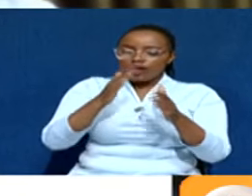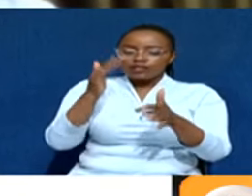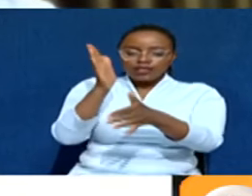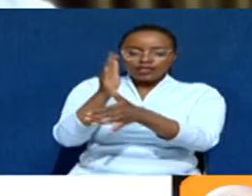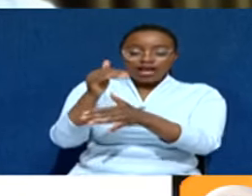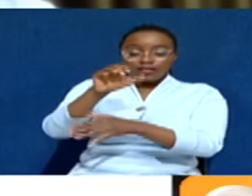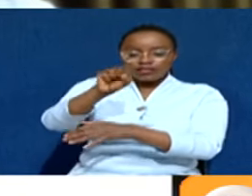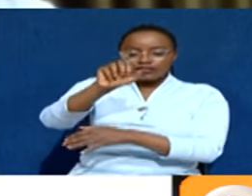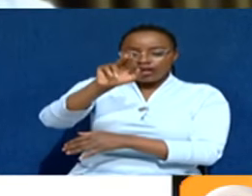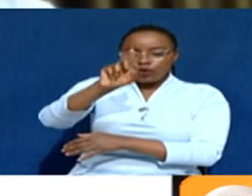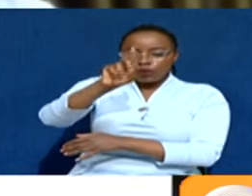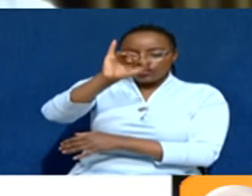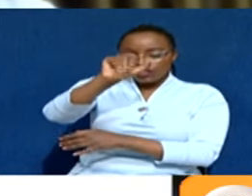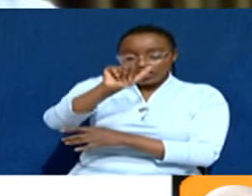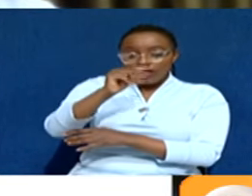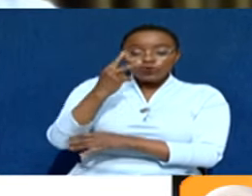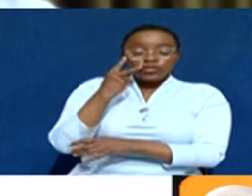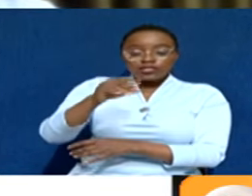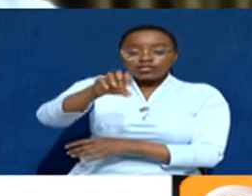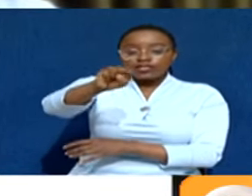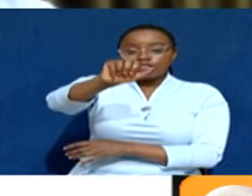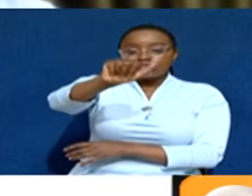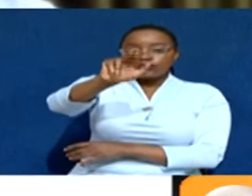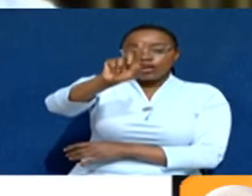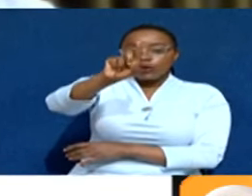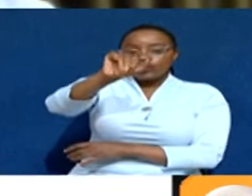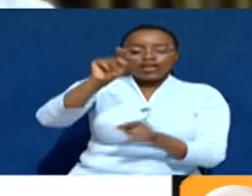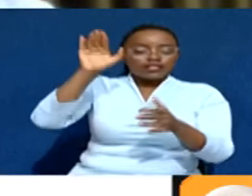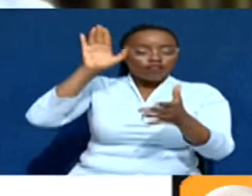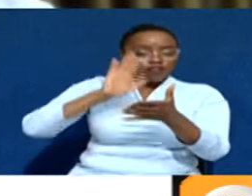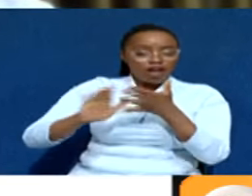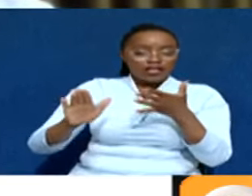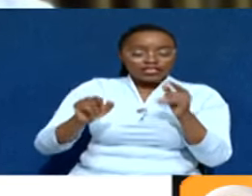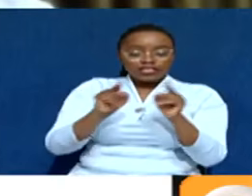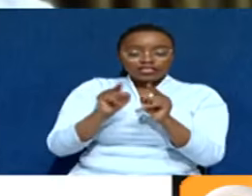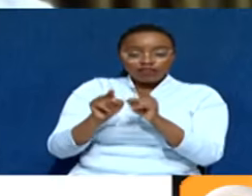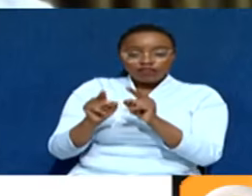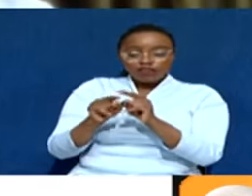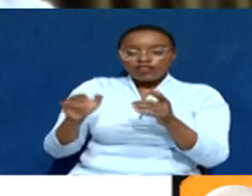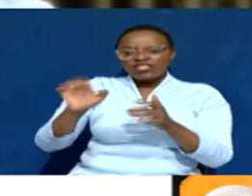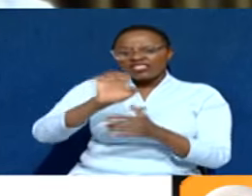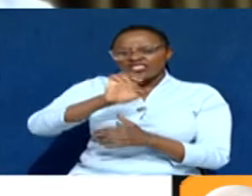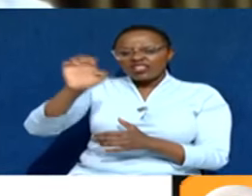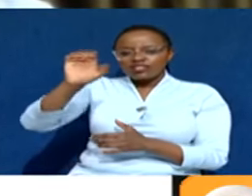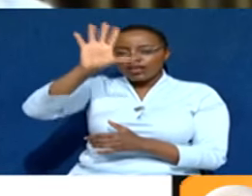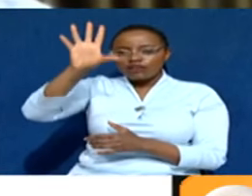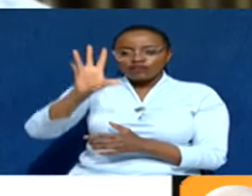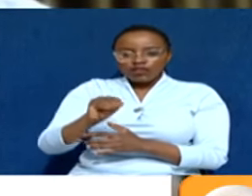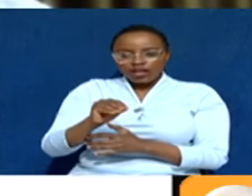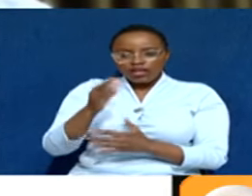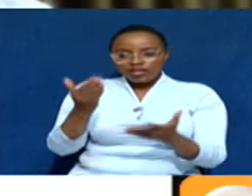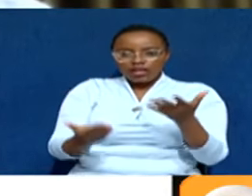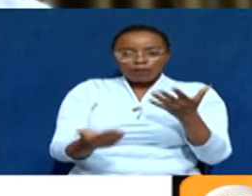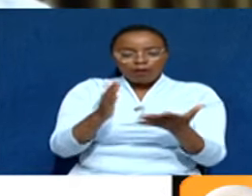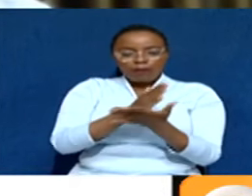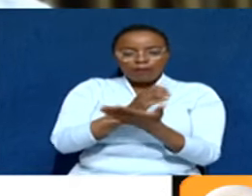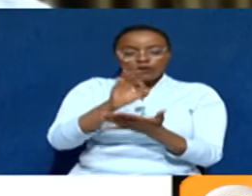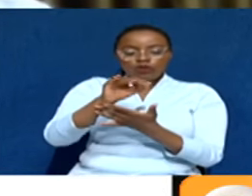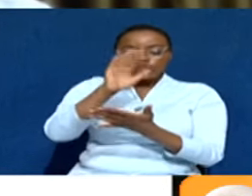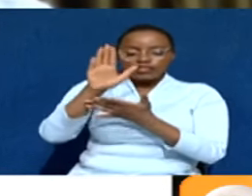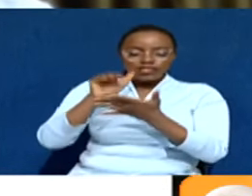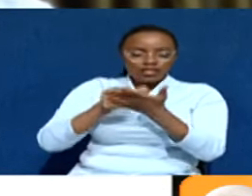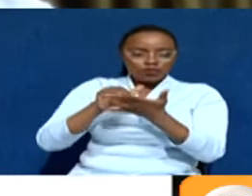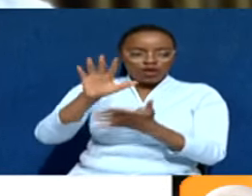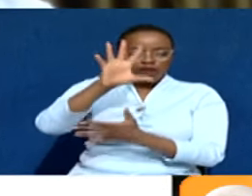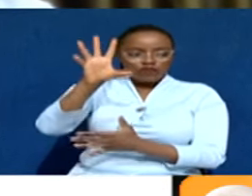will realize that Saudi Arabia is so fast, the size of East Africa and maybe part of Central